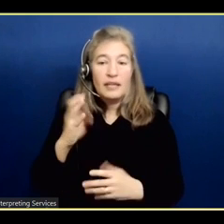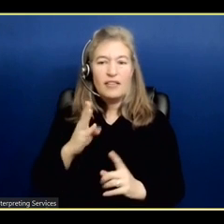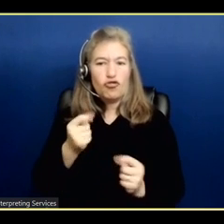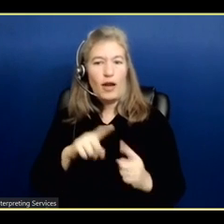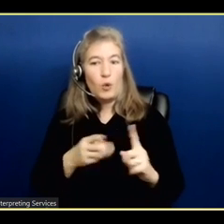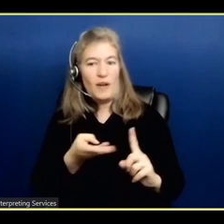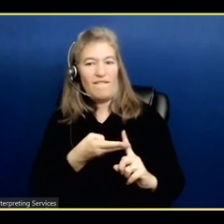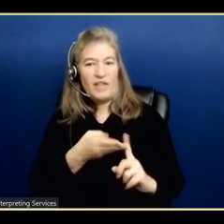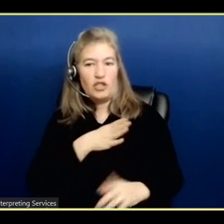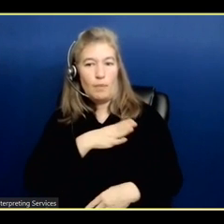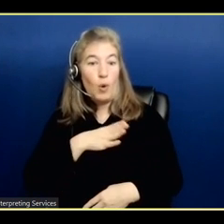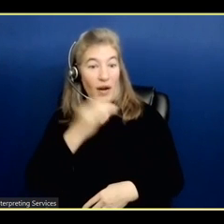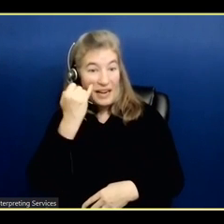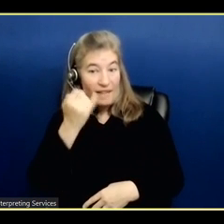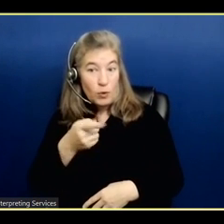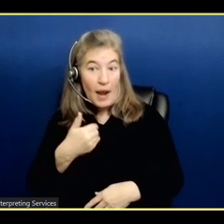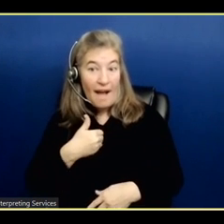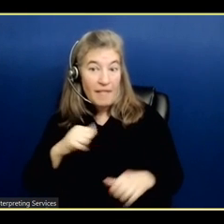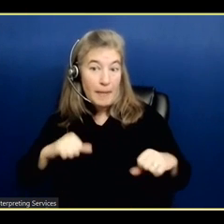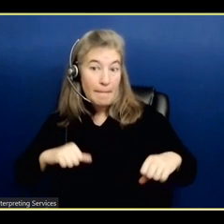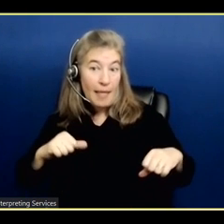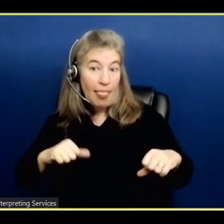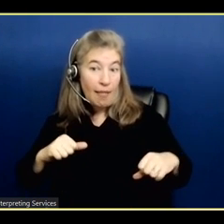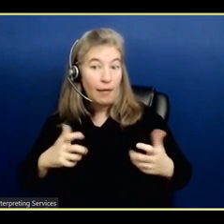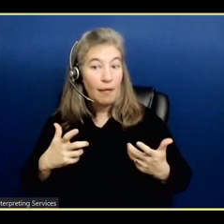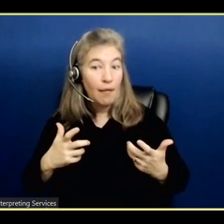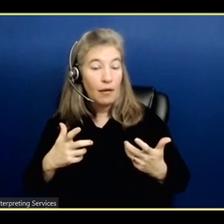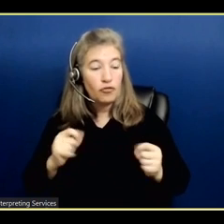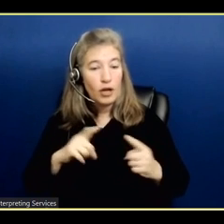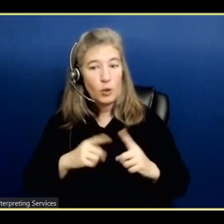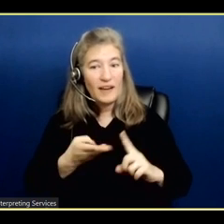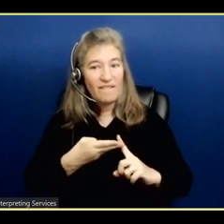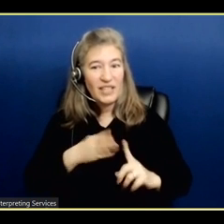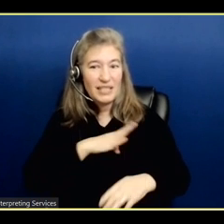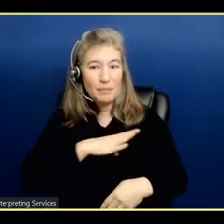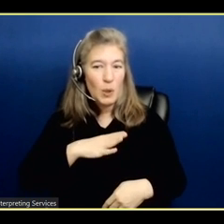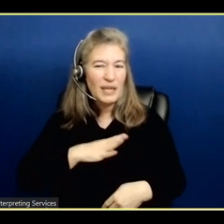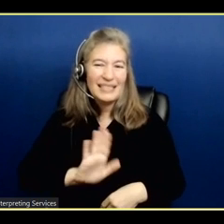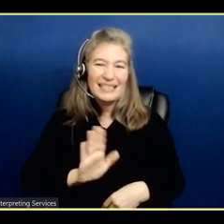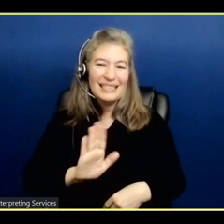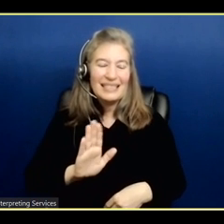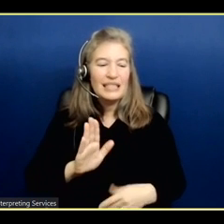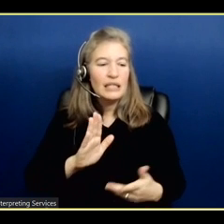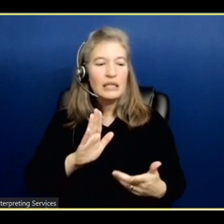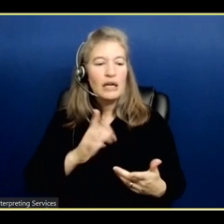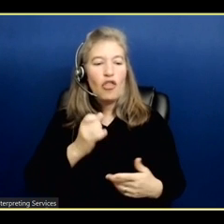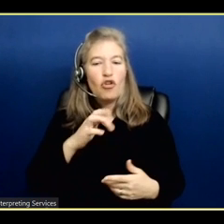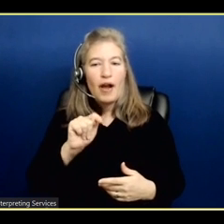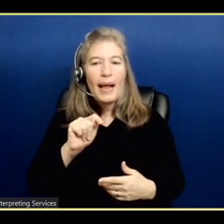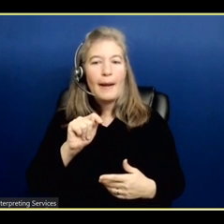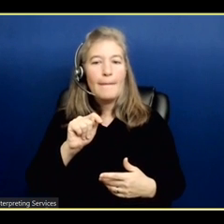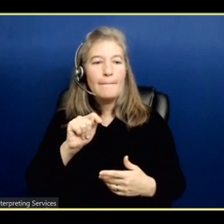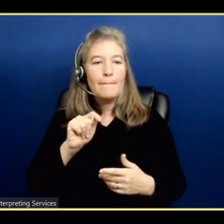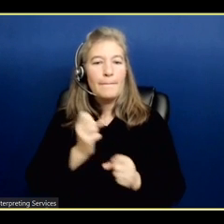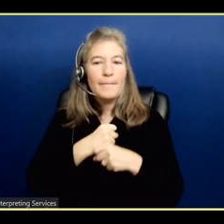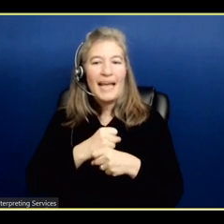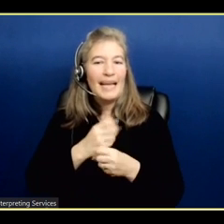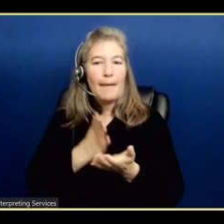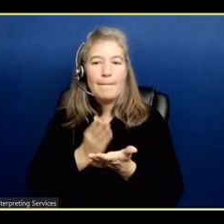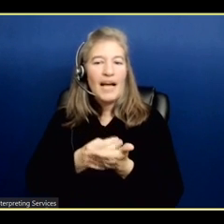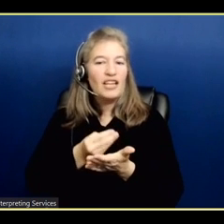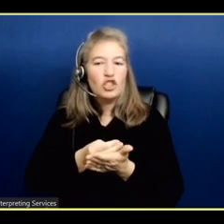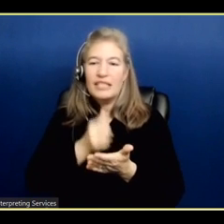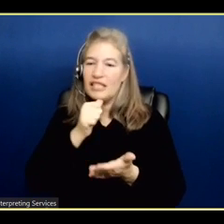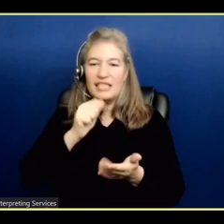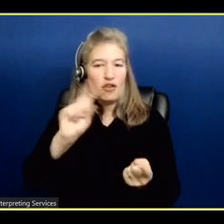if you're the executive director, you know, that this is not the time to reduce the foundation's grant-making budget. This is not the time to